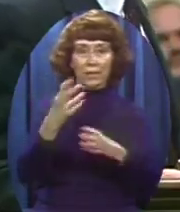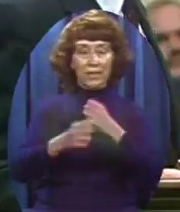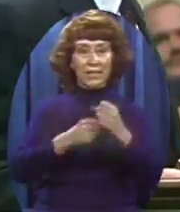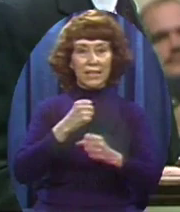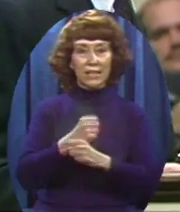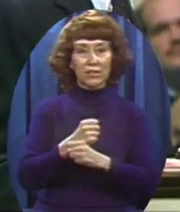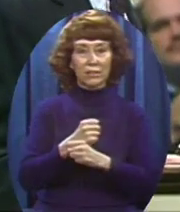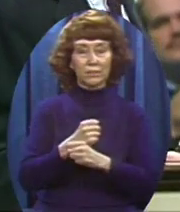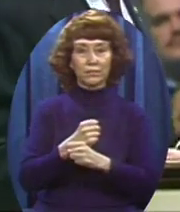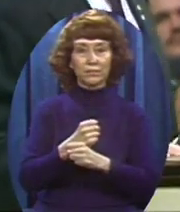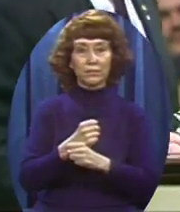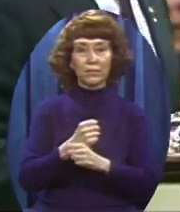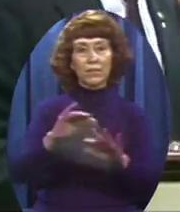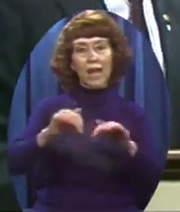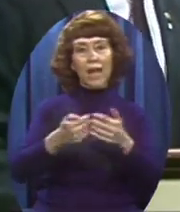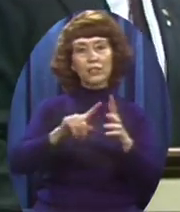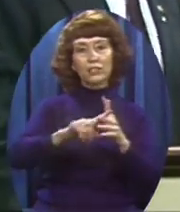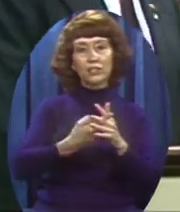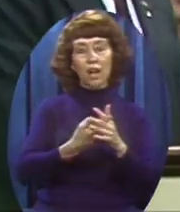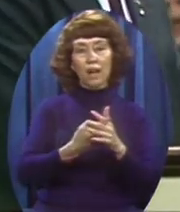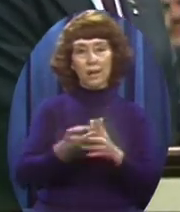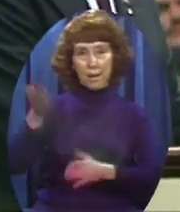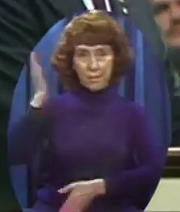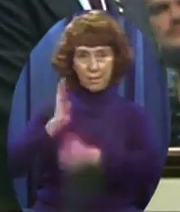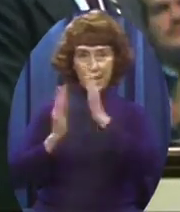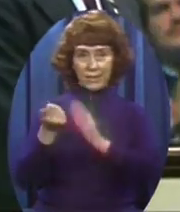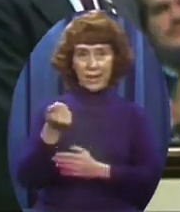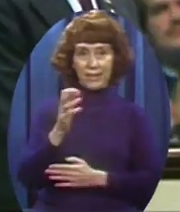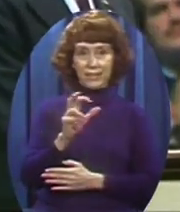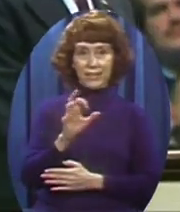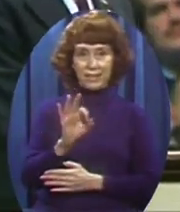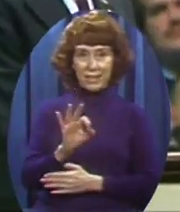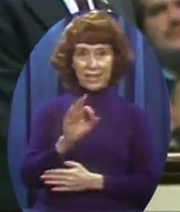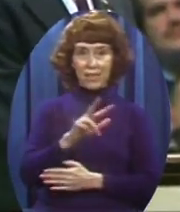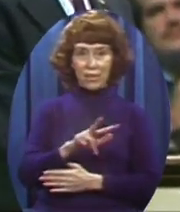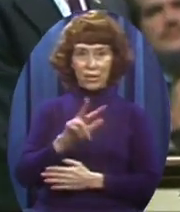Life Saving Crew? Dr. Falwell, in 1933, we had a